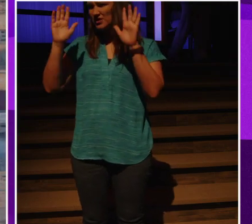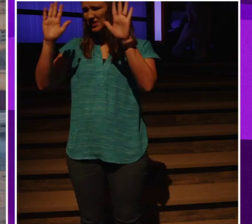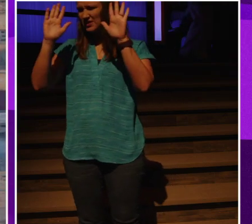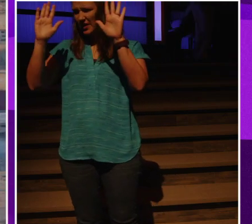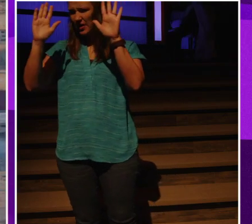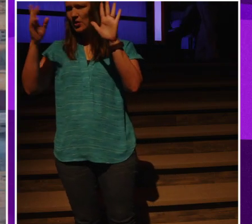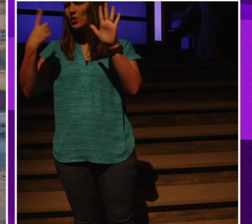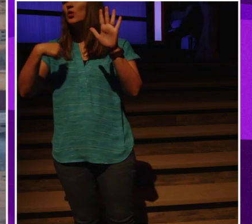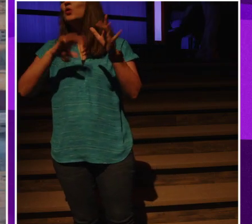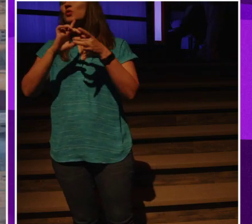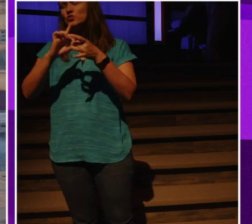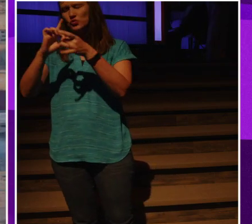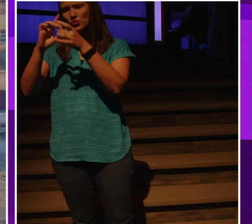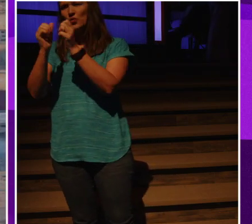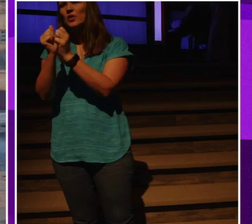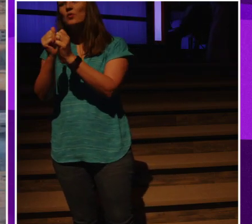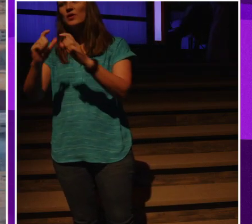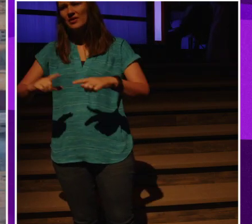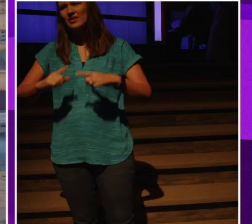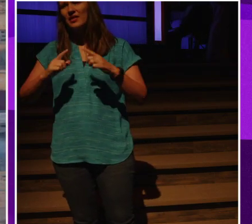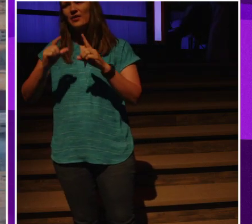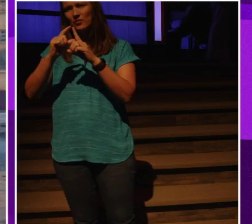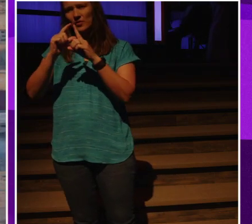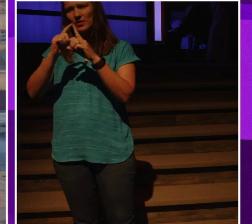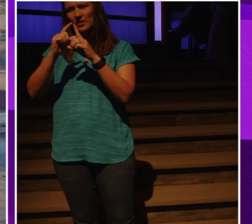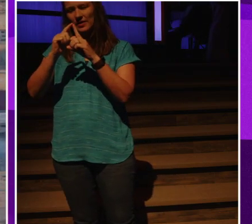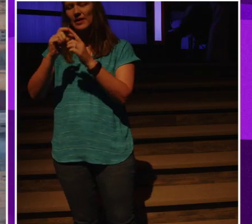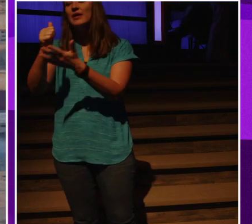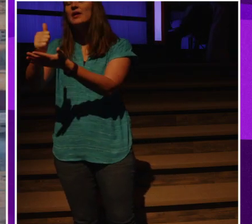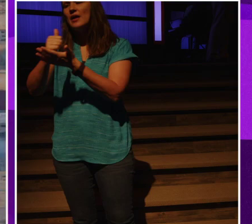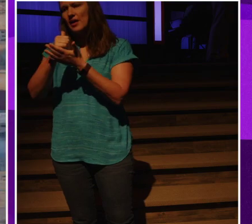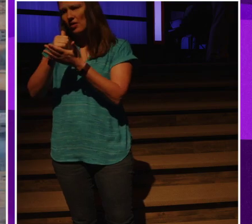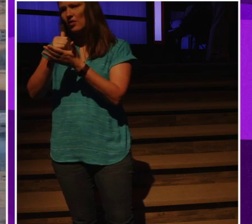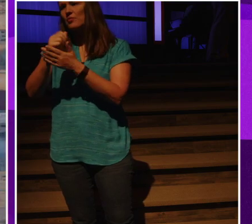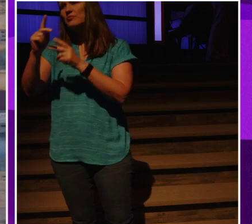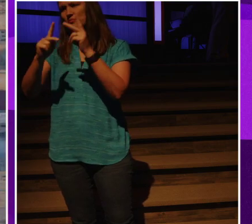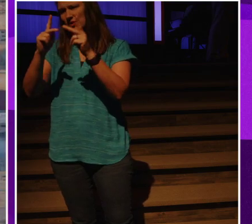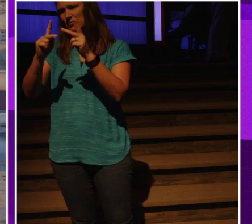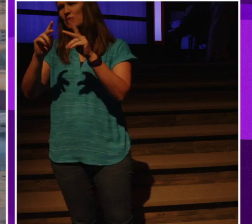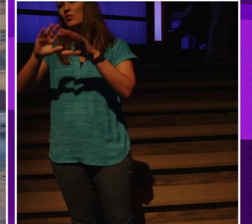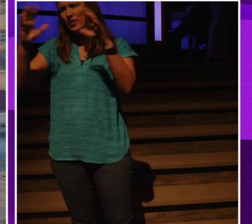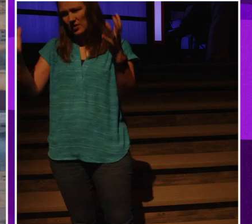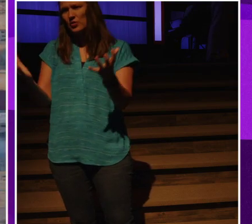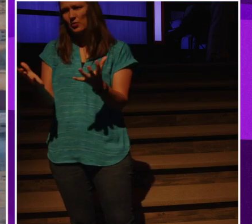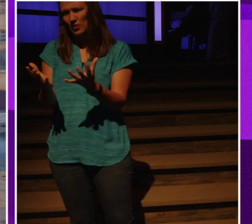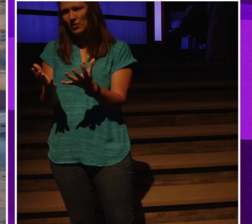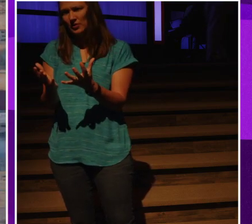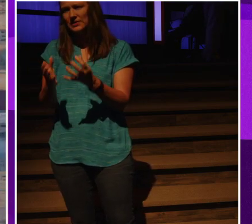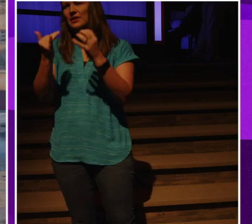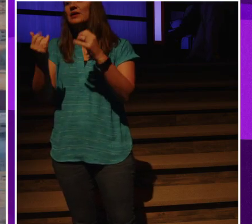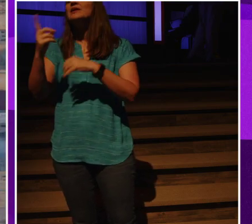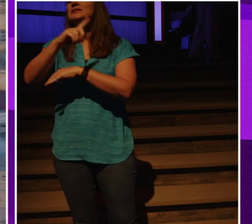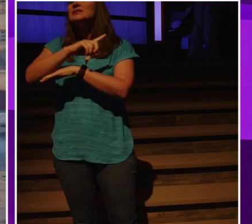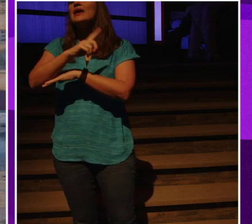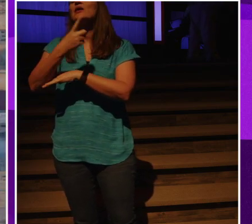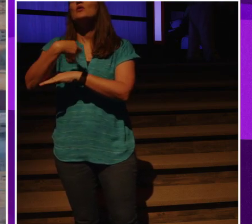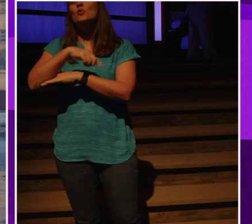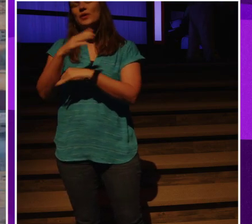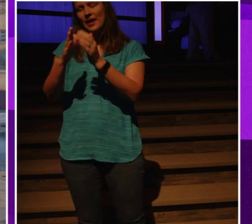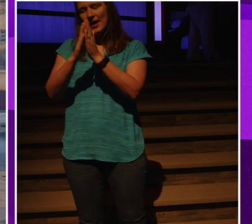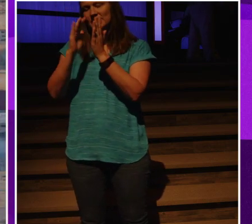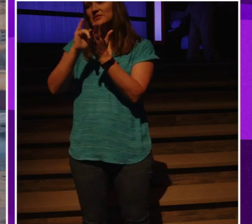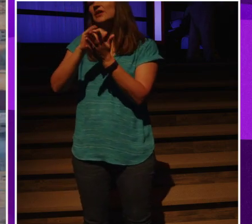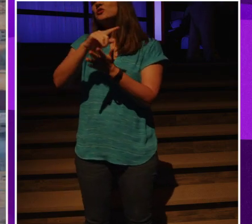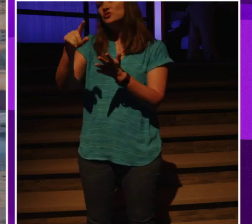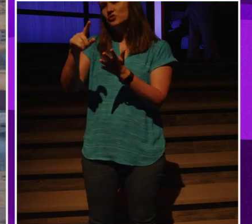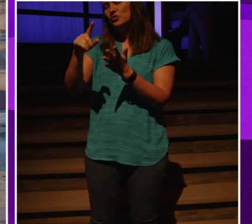We partner with Life Word to help reach the unsaved people groups of the world. Today, we ask you to pray for our partner in ministry,